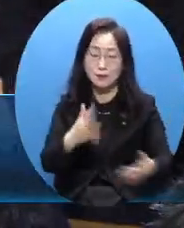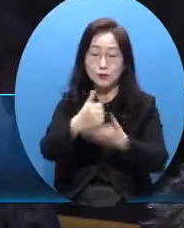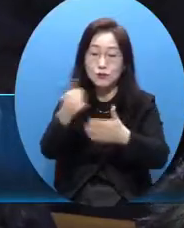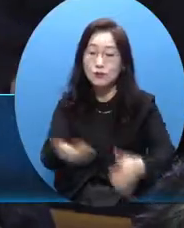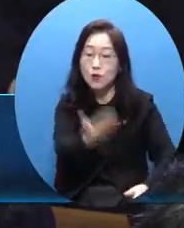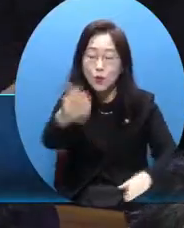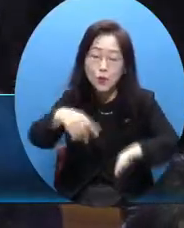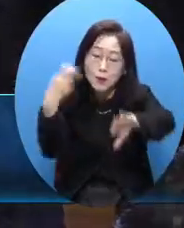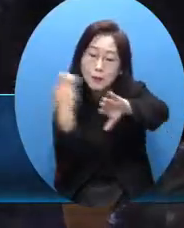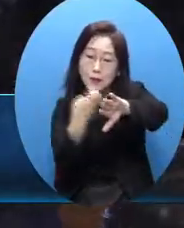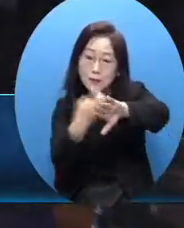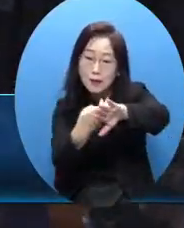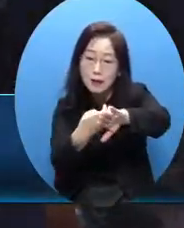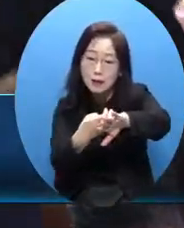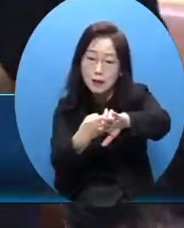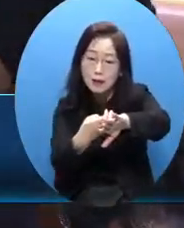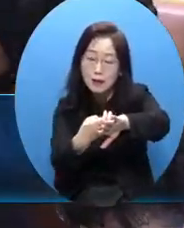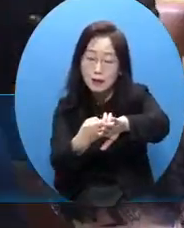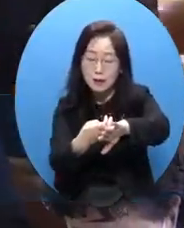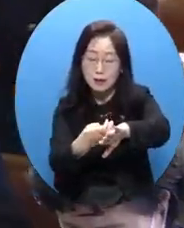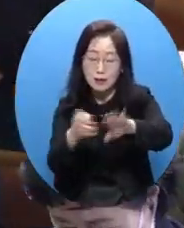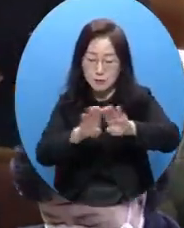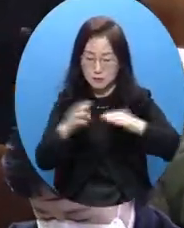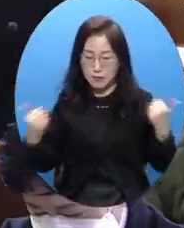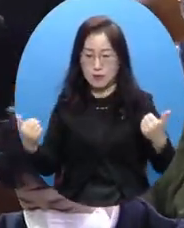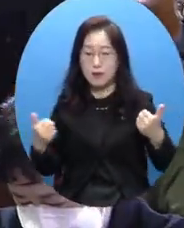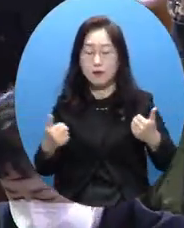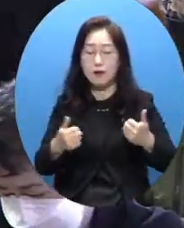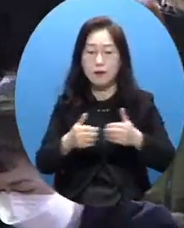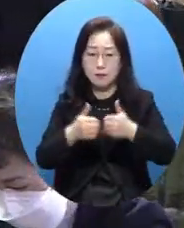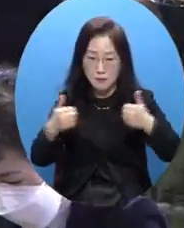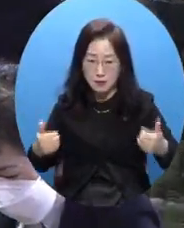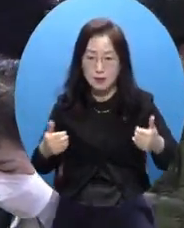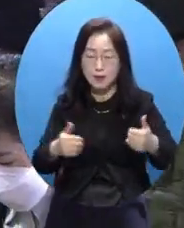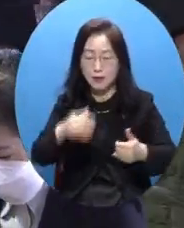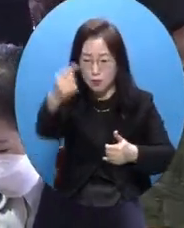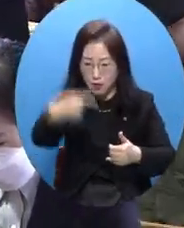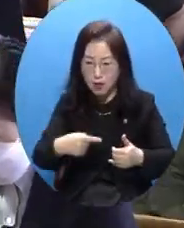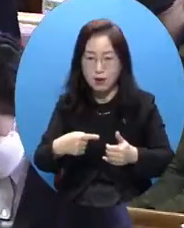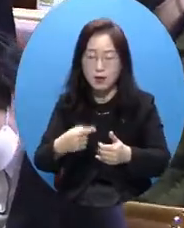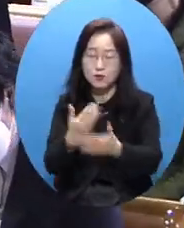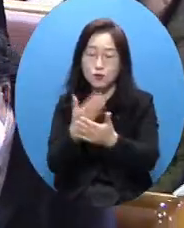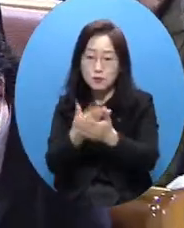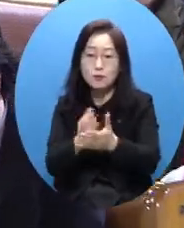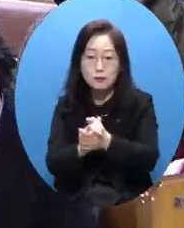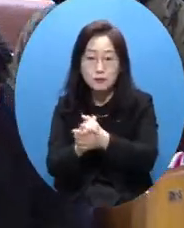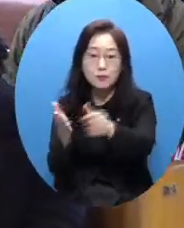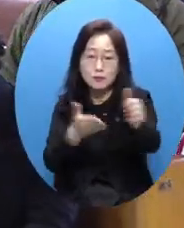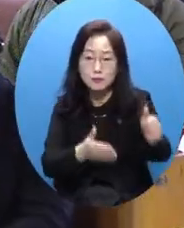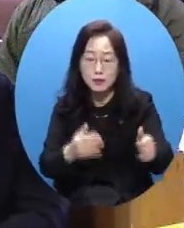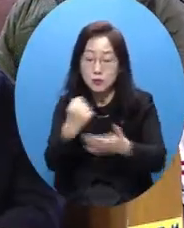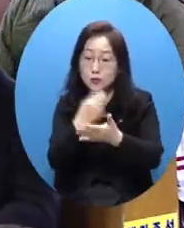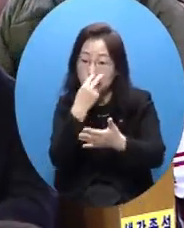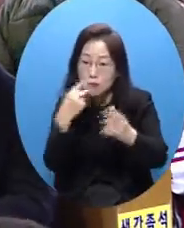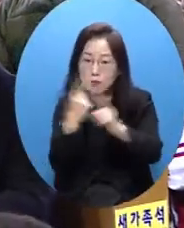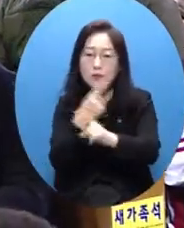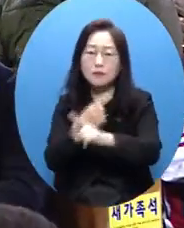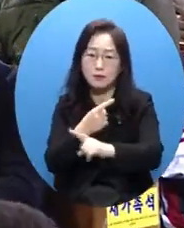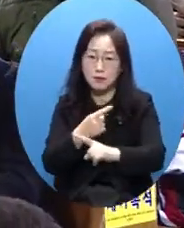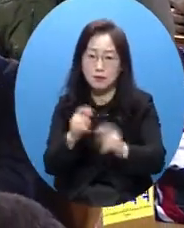now God is knocking your door right now open the door and show him in Lord accept me your destiny will be